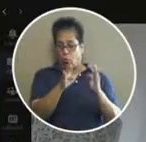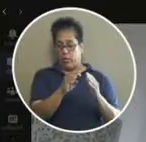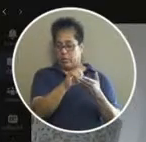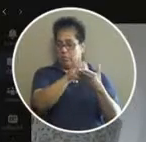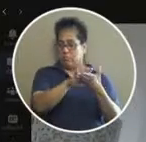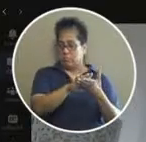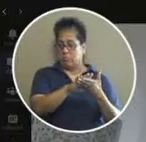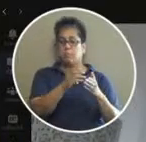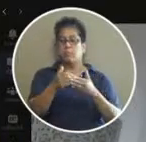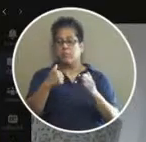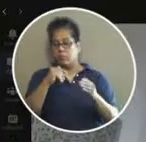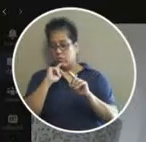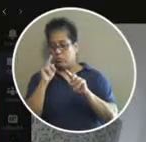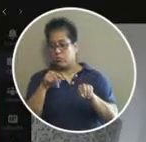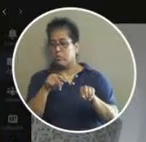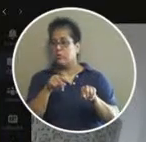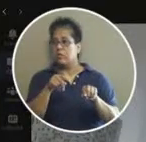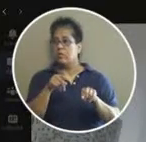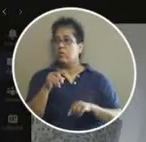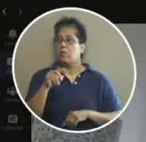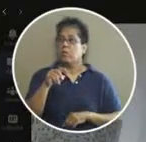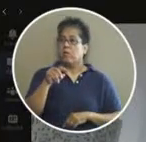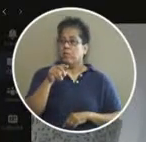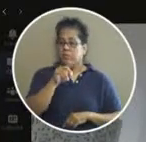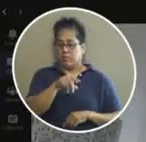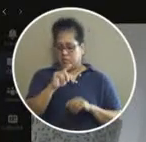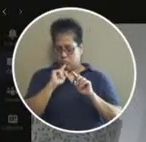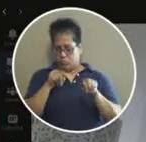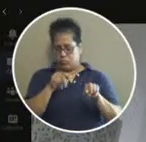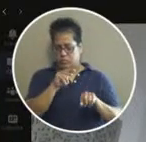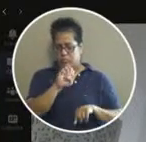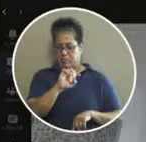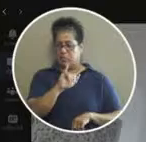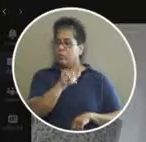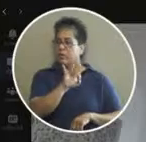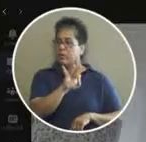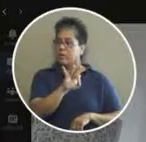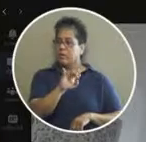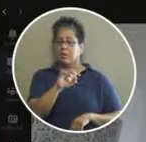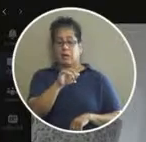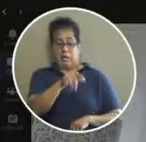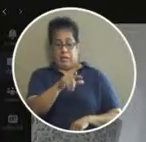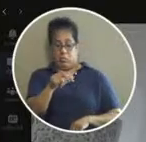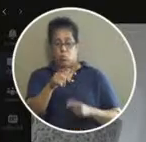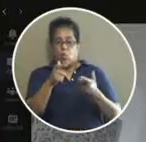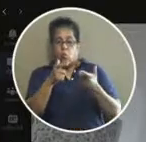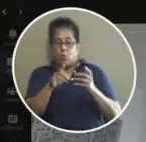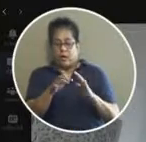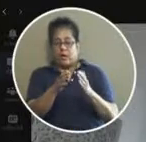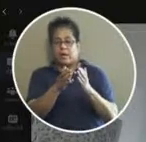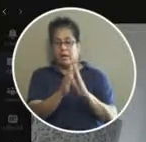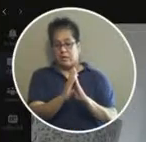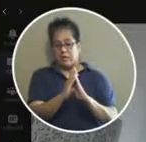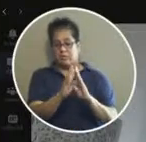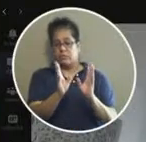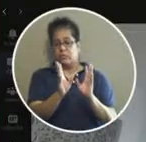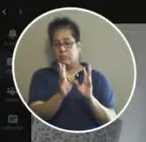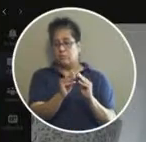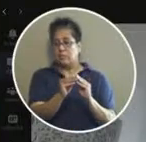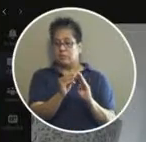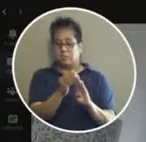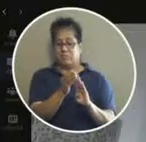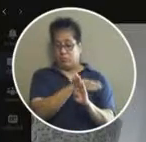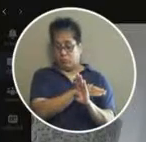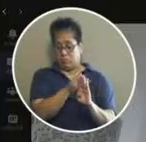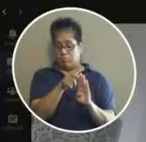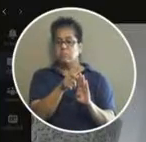to the issuance of the order. That order was issued on May 29th, so if a landlord had requested a hearing prior to that time, they